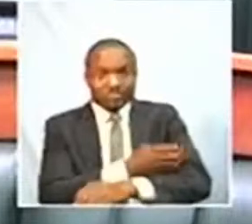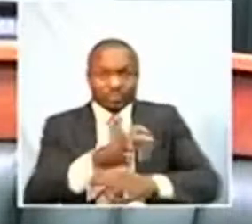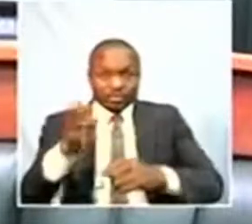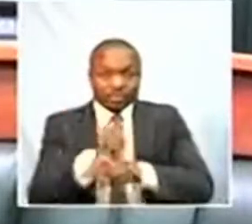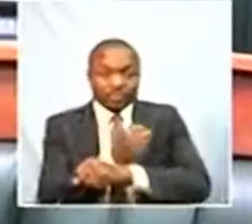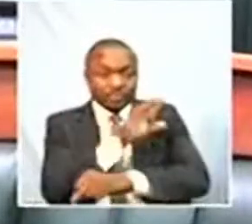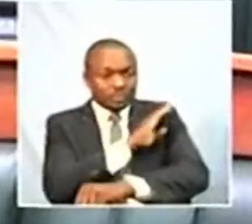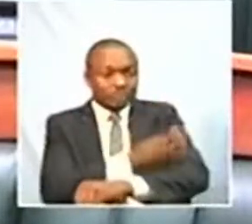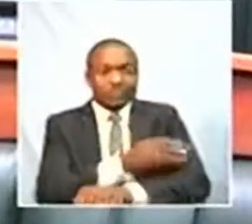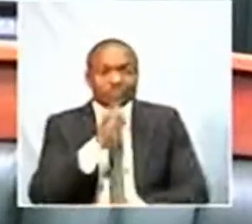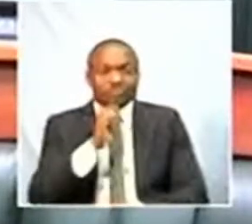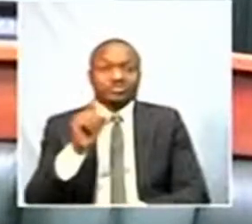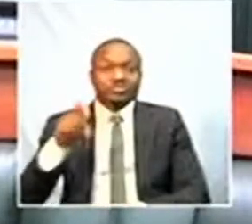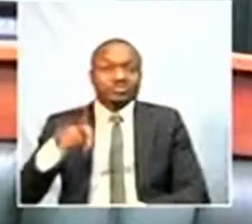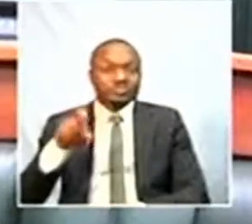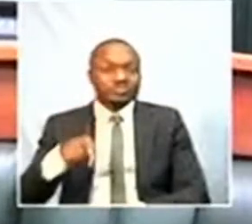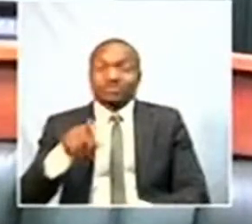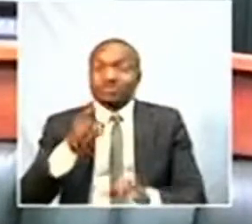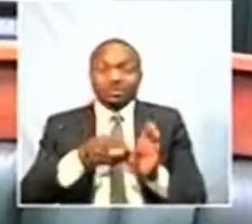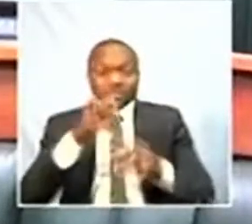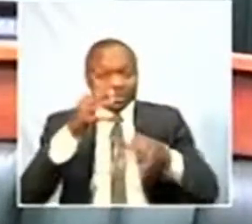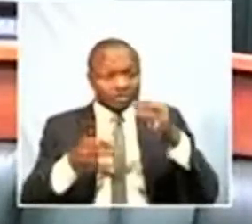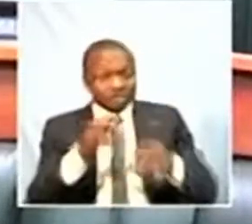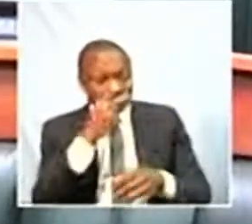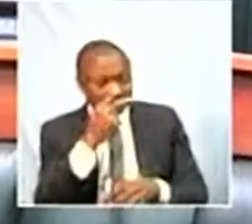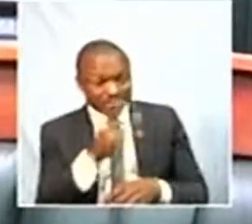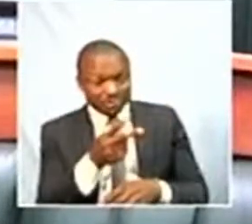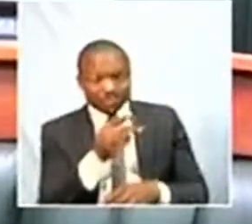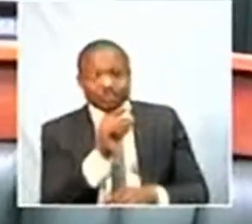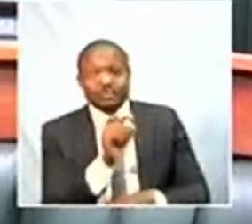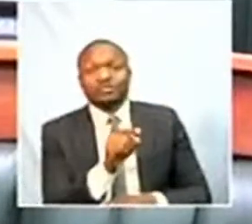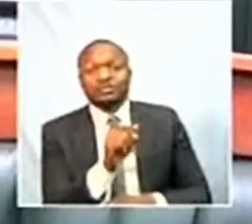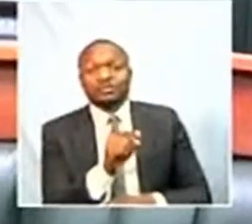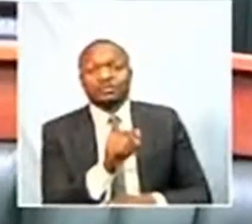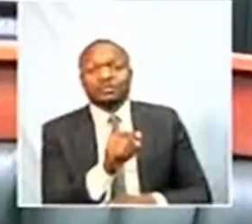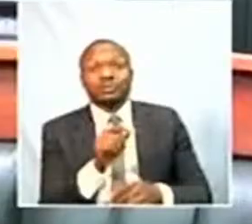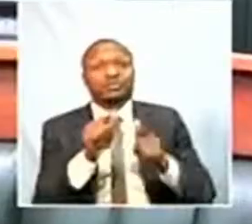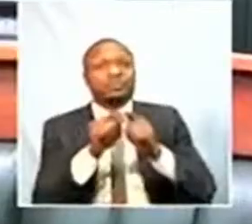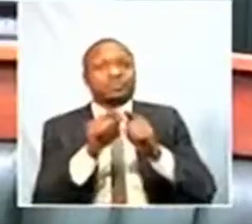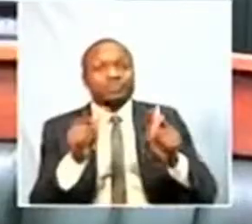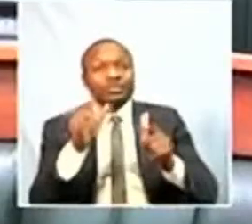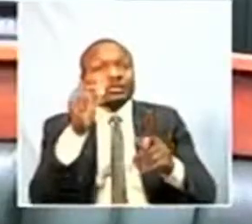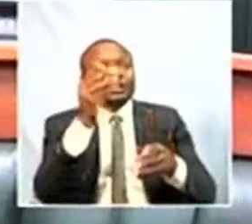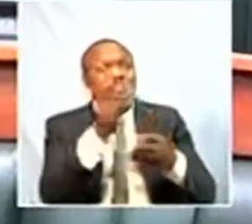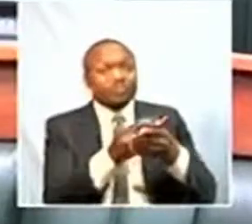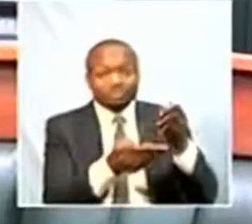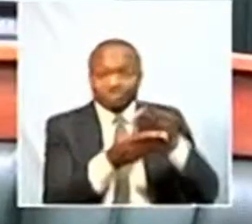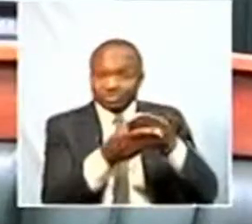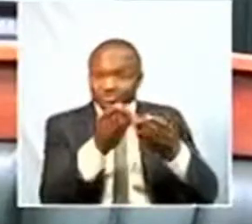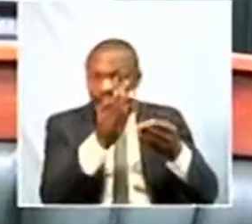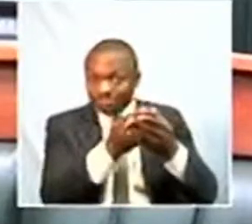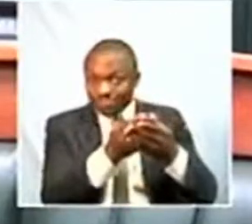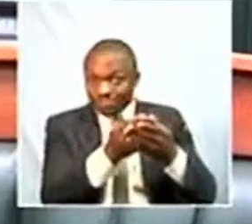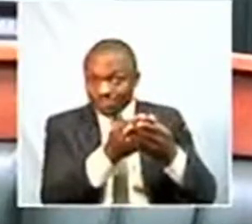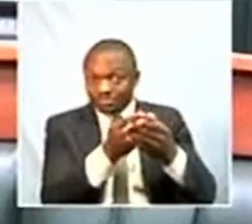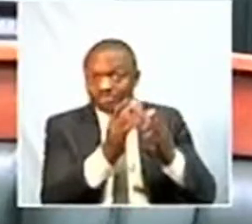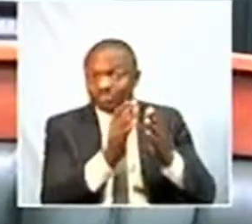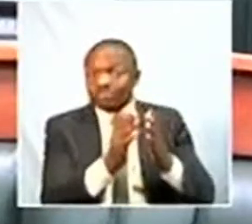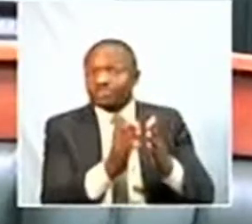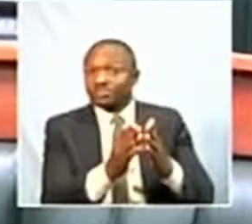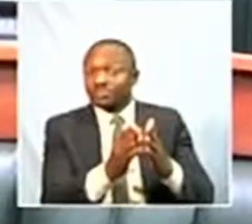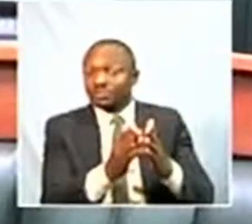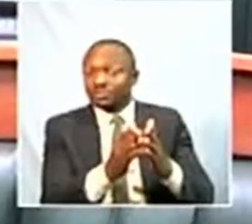does not need fossil fuels. If you take a look, fossil fuel, the largest contributor of fossil fuel, the largest contributor